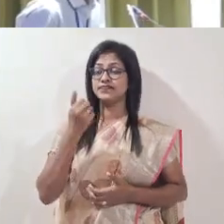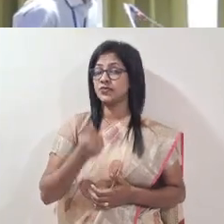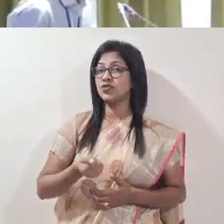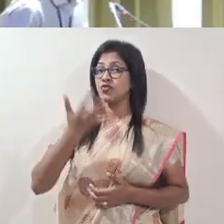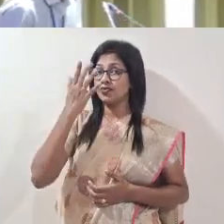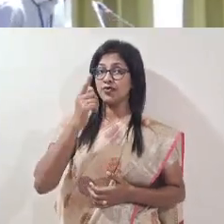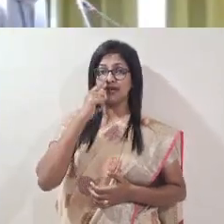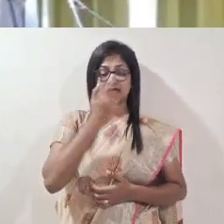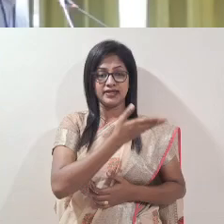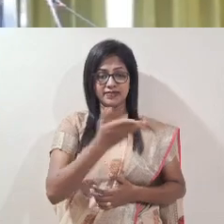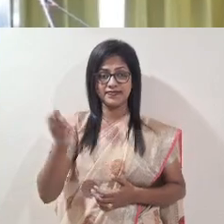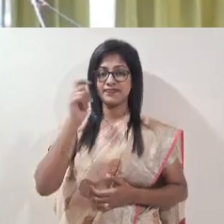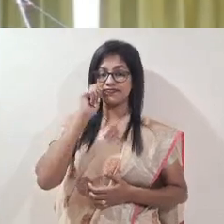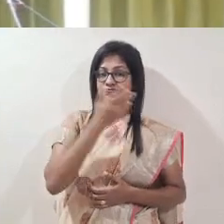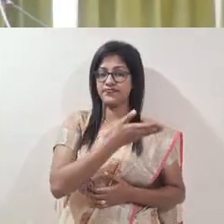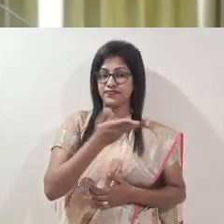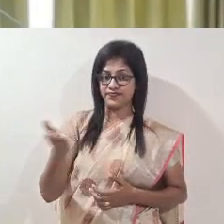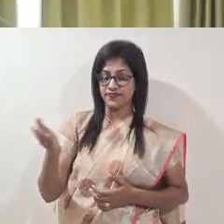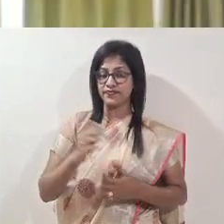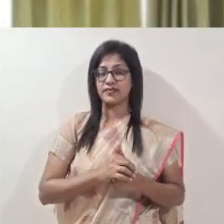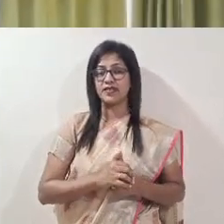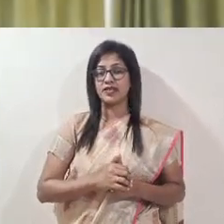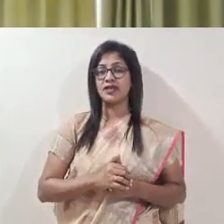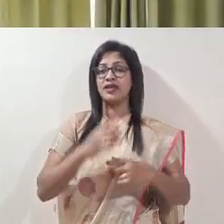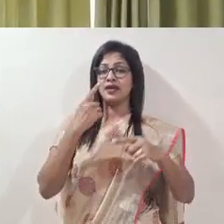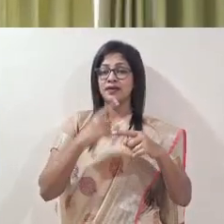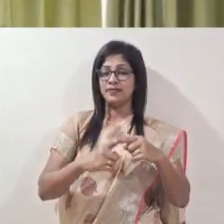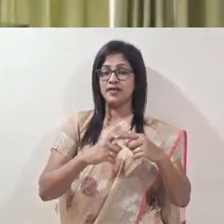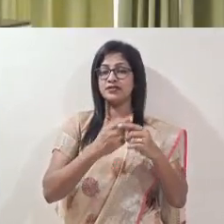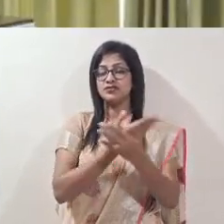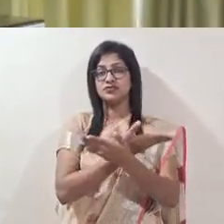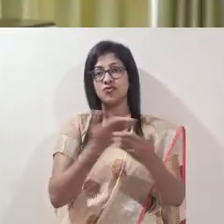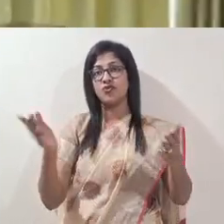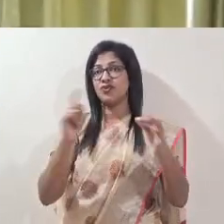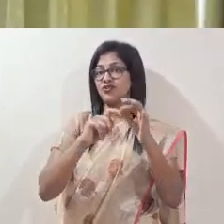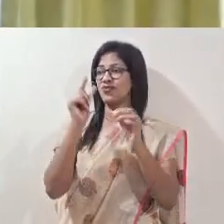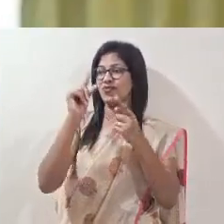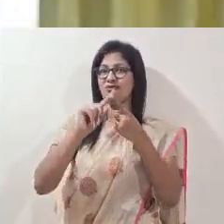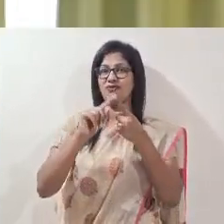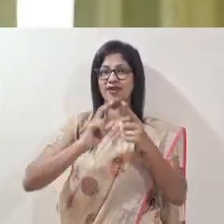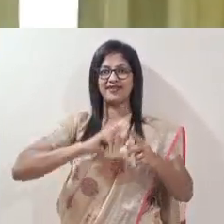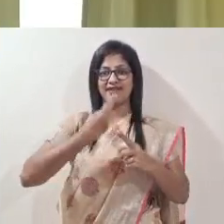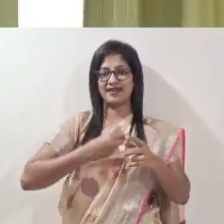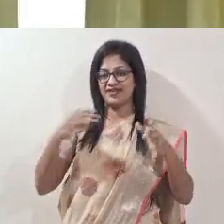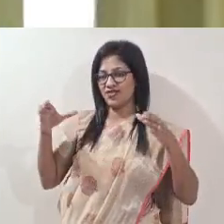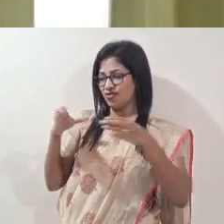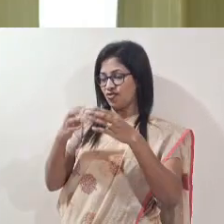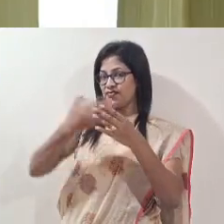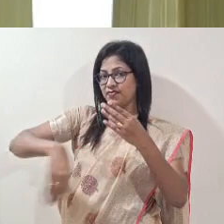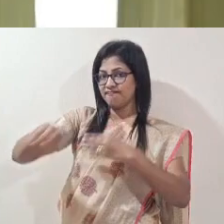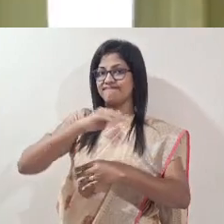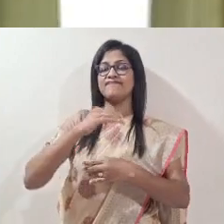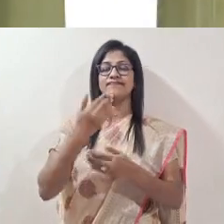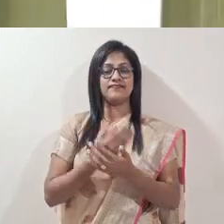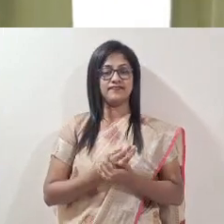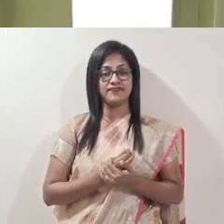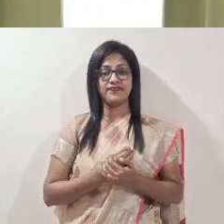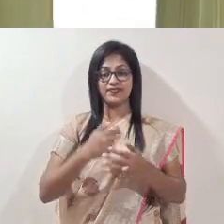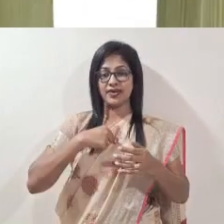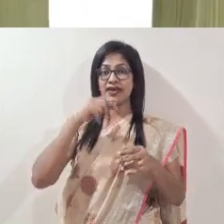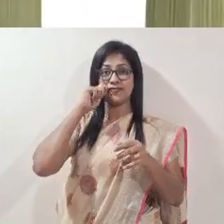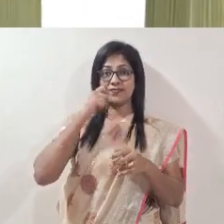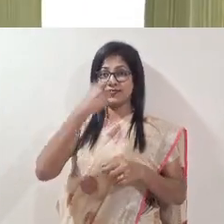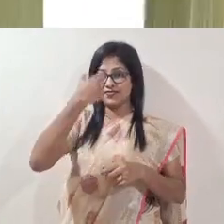Good morning, ladies and gentlemen, and all the queer folks present over here. My name is Ashish, and I am from Karnataka.